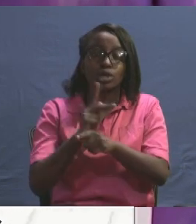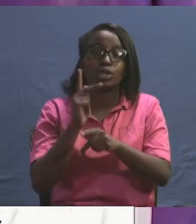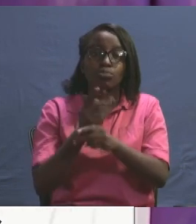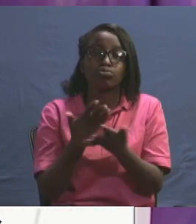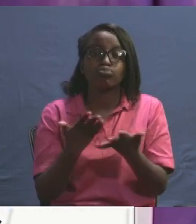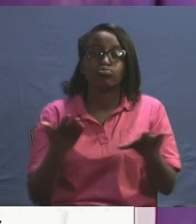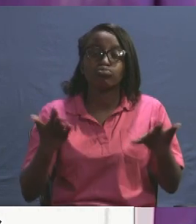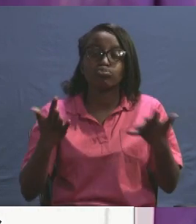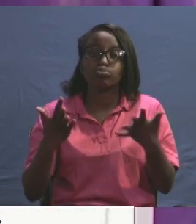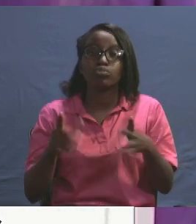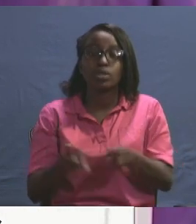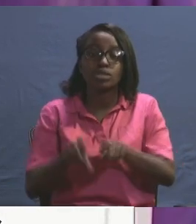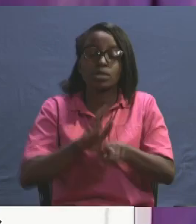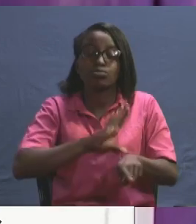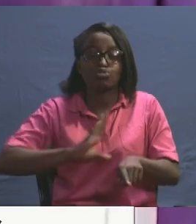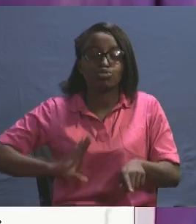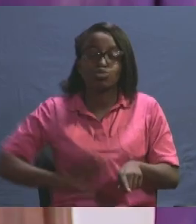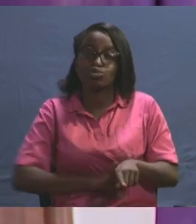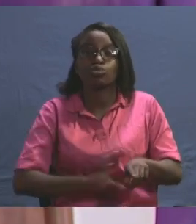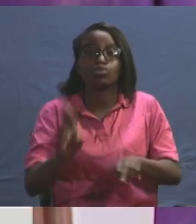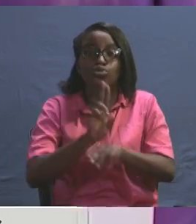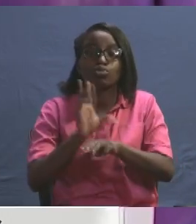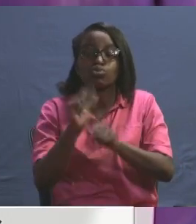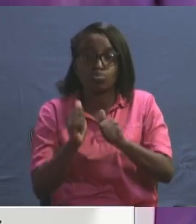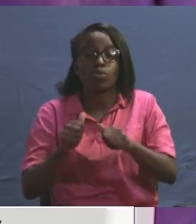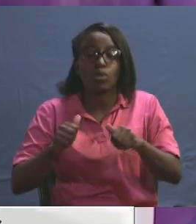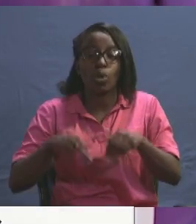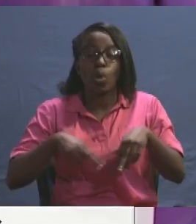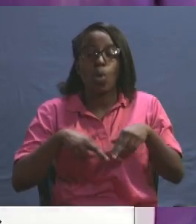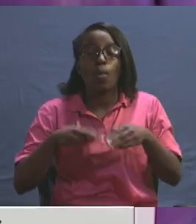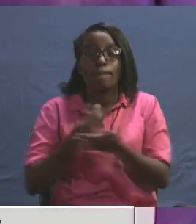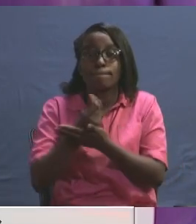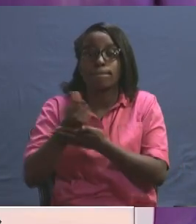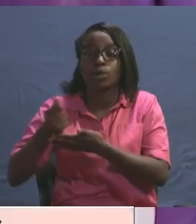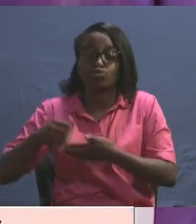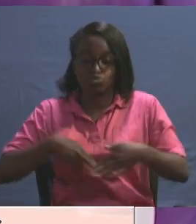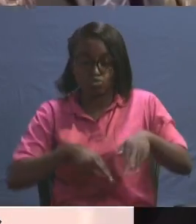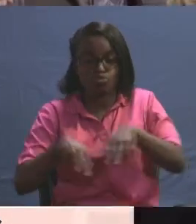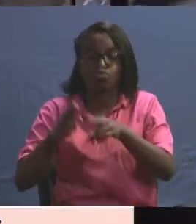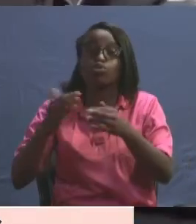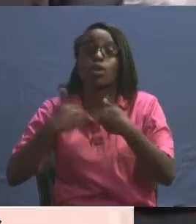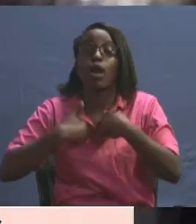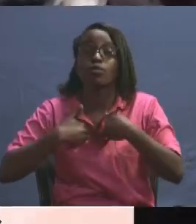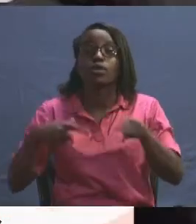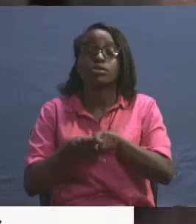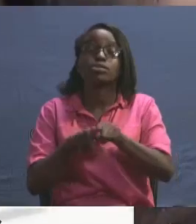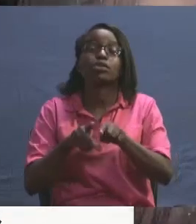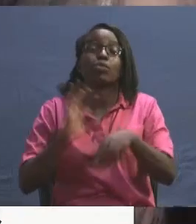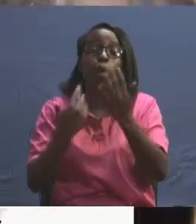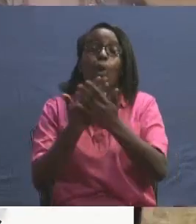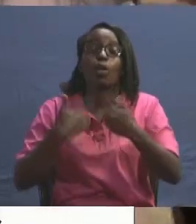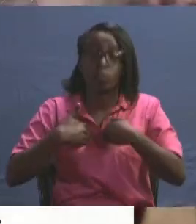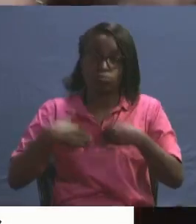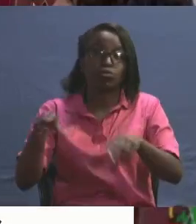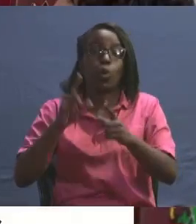Juzi amekuwa China akitafuta nauli mambo ya barabara. I know you had many expectations. The second in command further